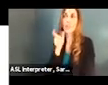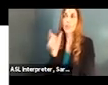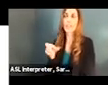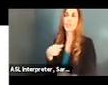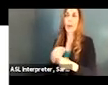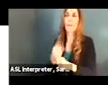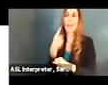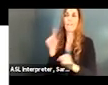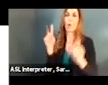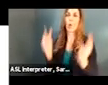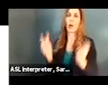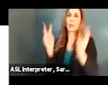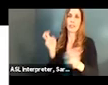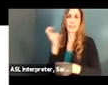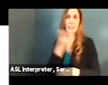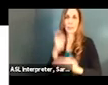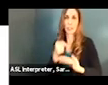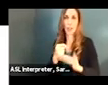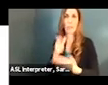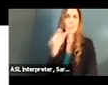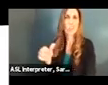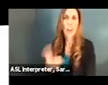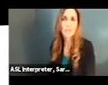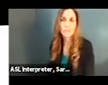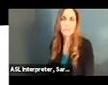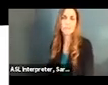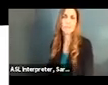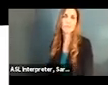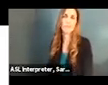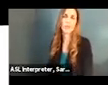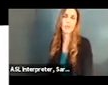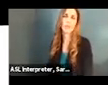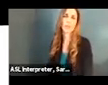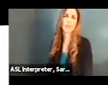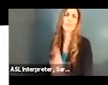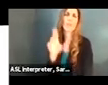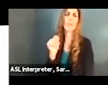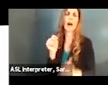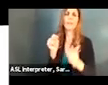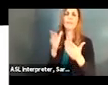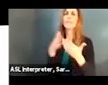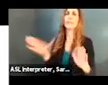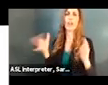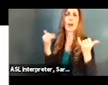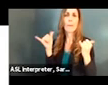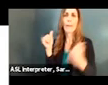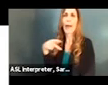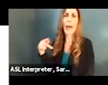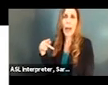for, quote, speech therapy, end quote, but are general play apps that I